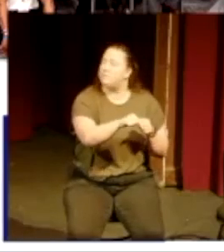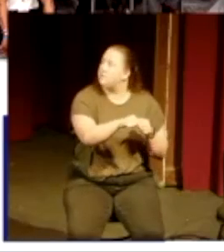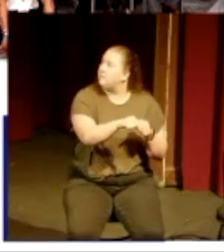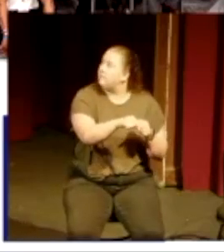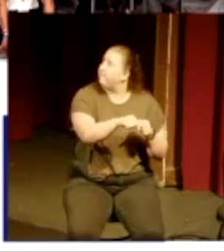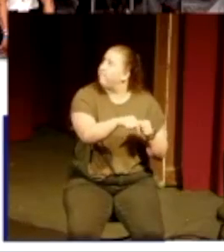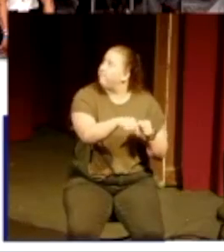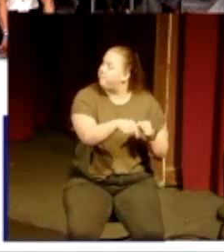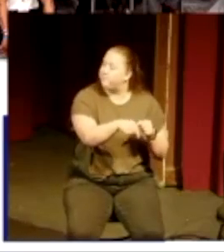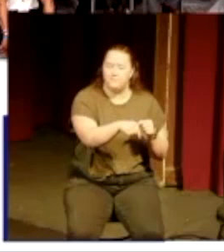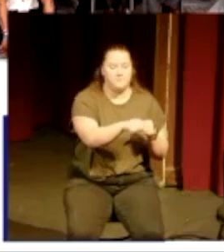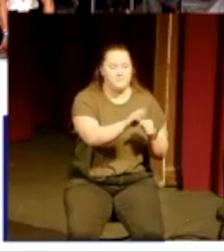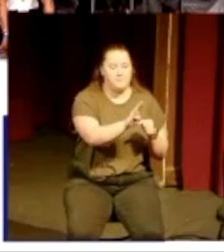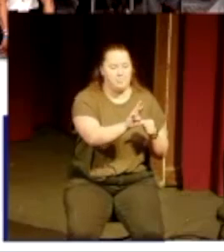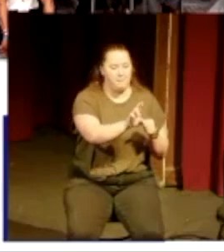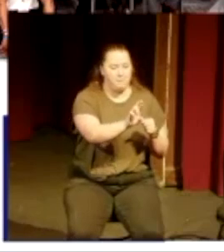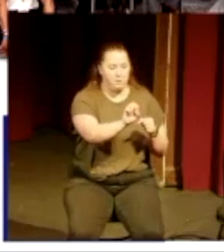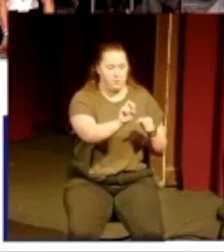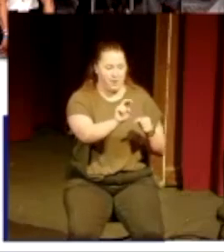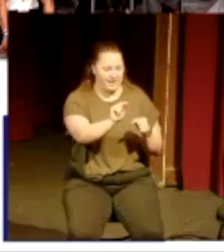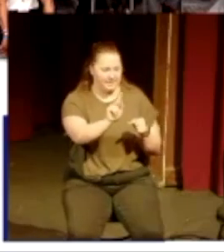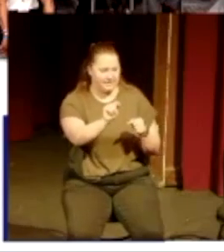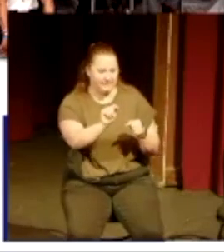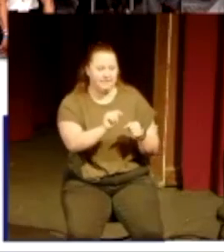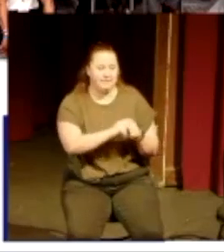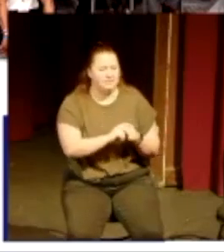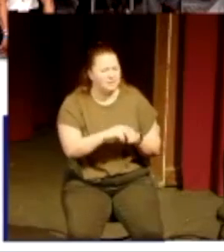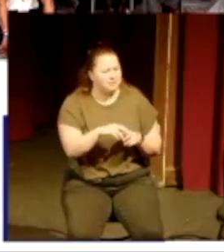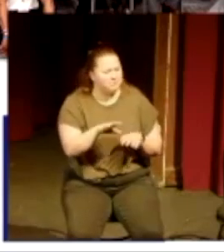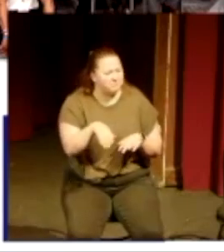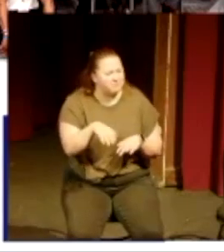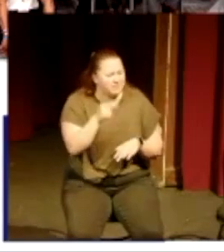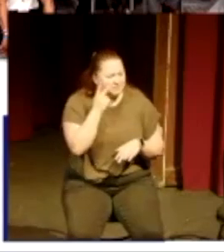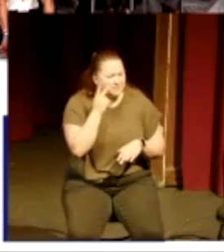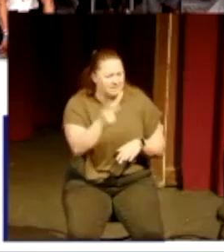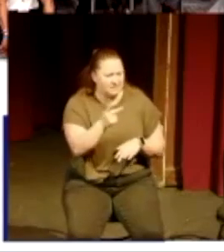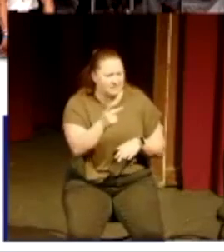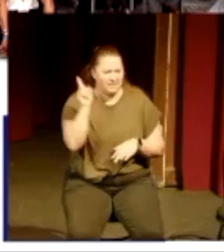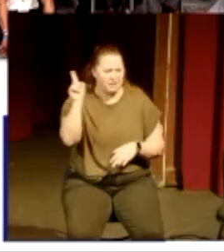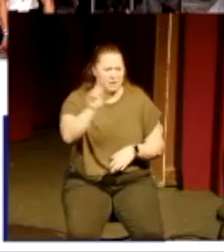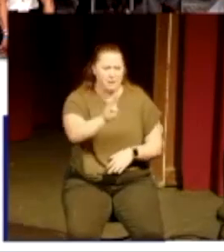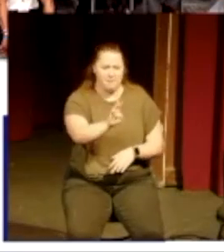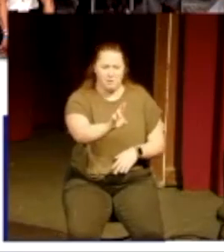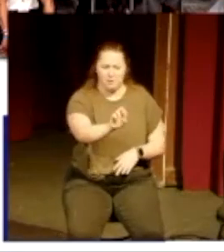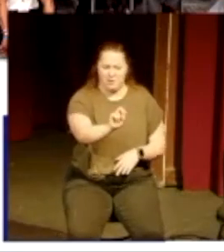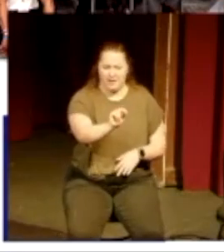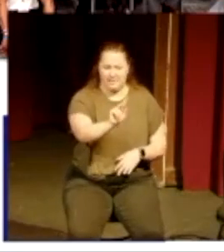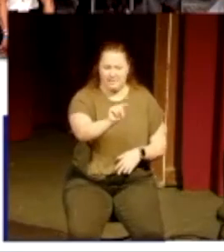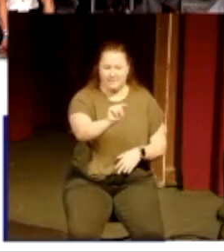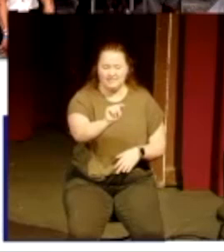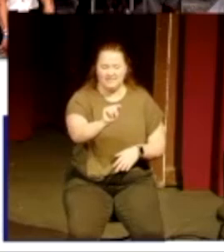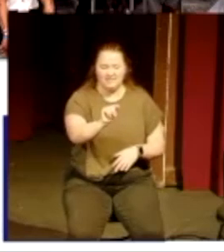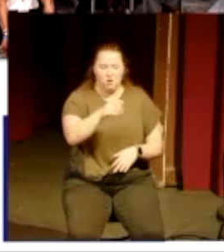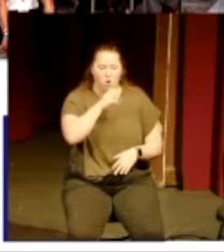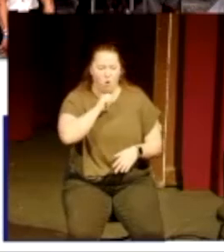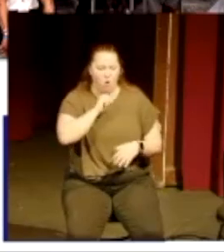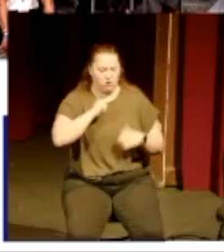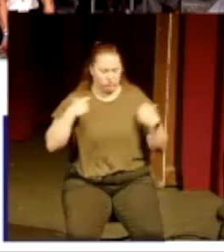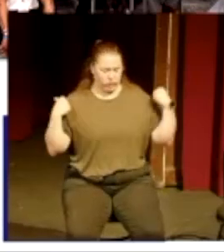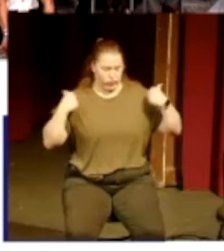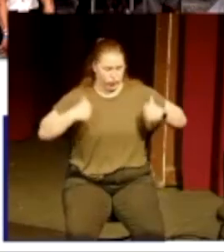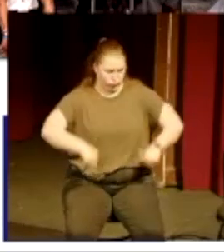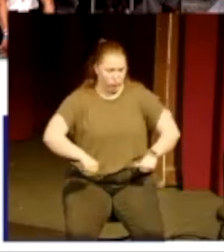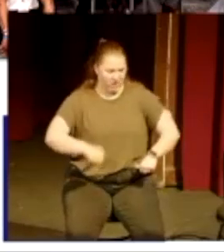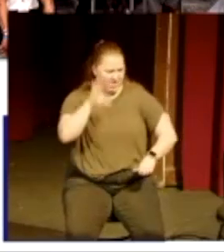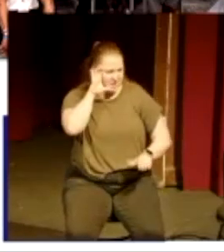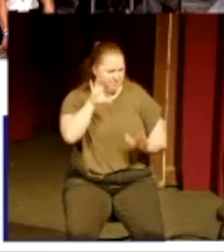got Brett Kennedy. By the way, did everybody see Brett Kennedy's orange suit? That was sharp, wasn't it? I asked him. We're marching